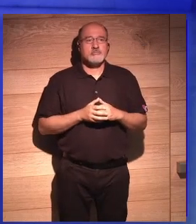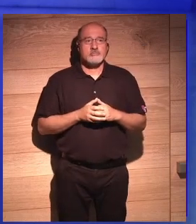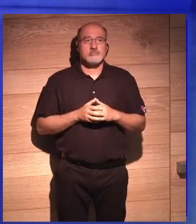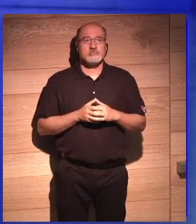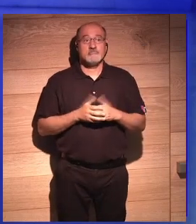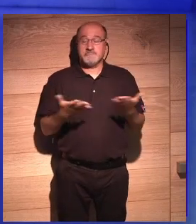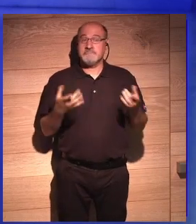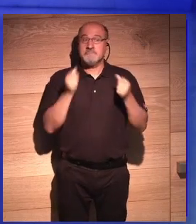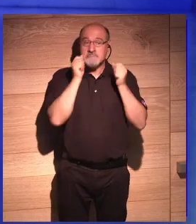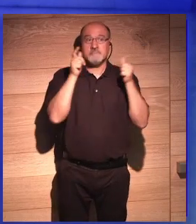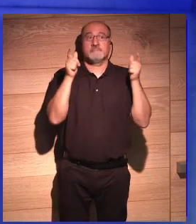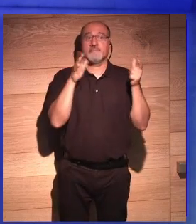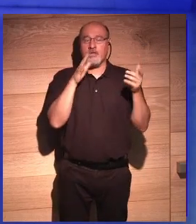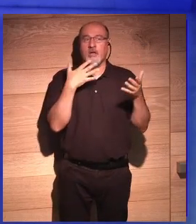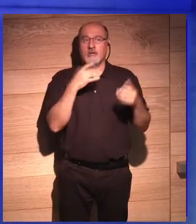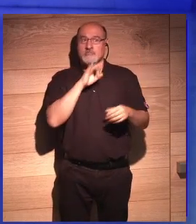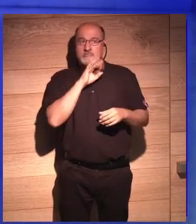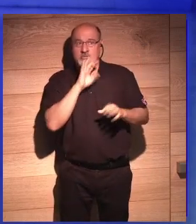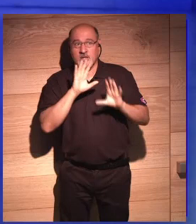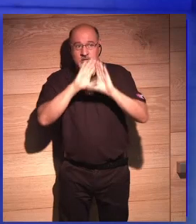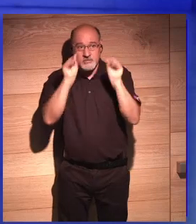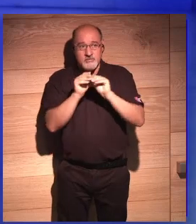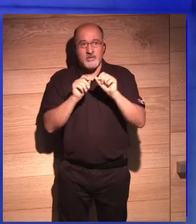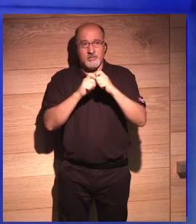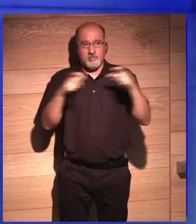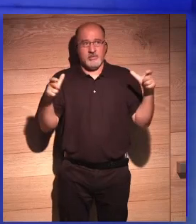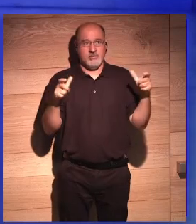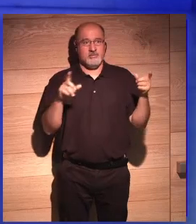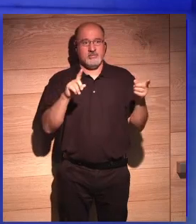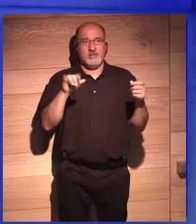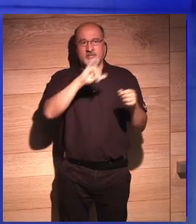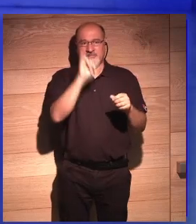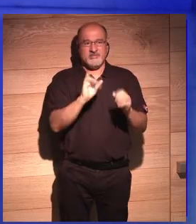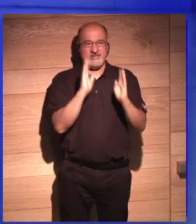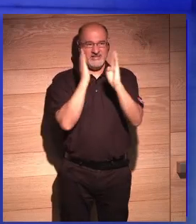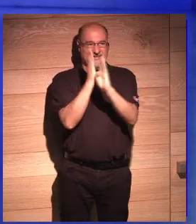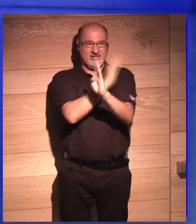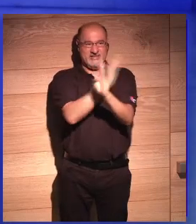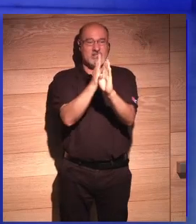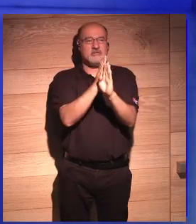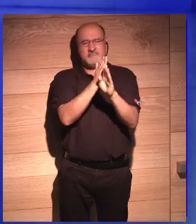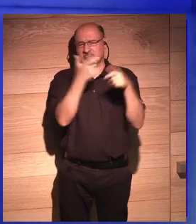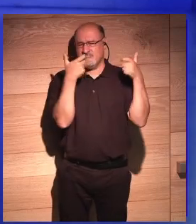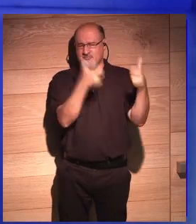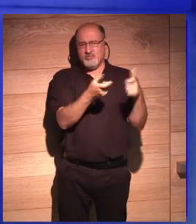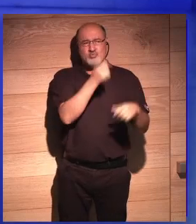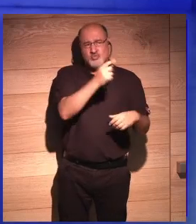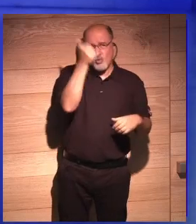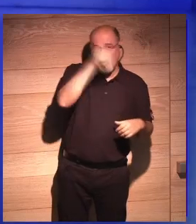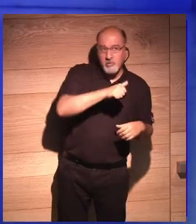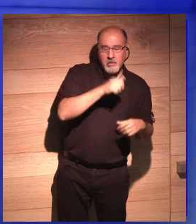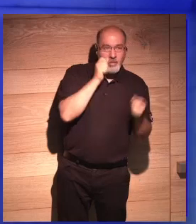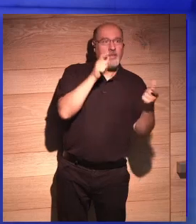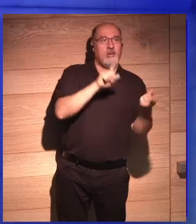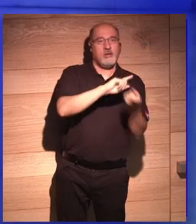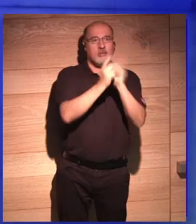getting the traditional male tech geeks in there. And importantly, what we did on a